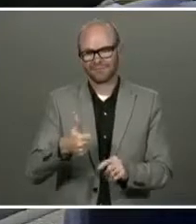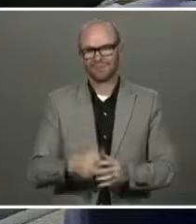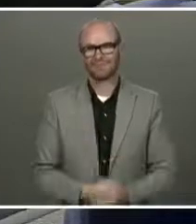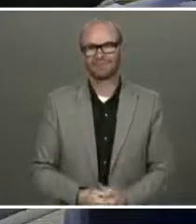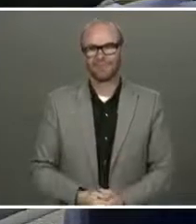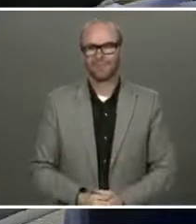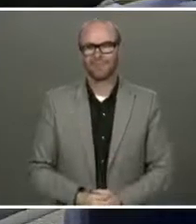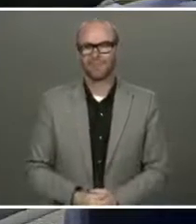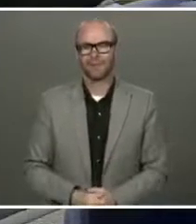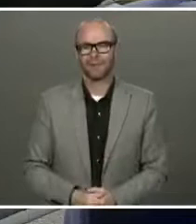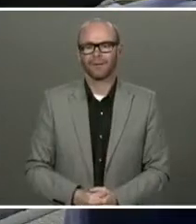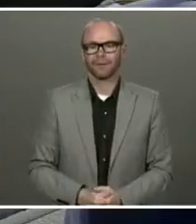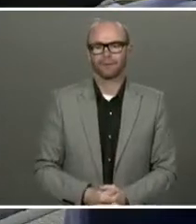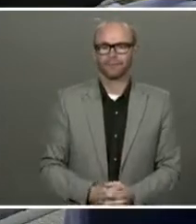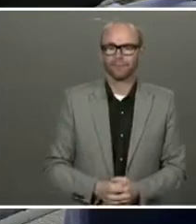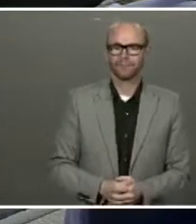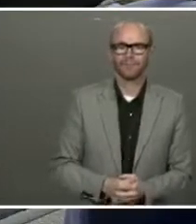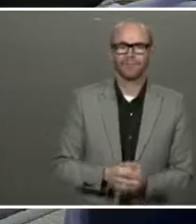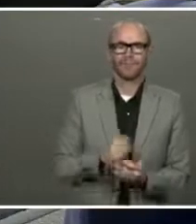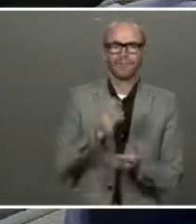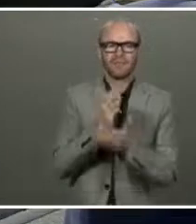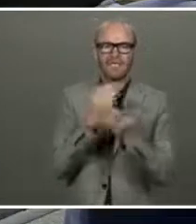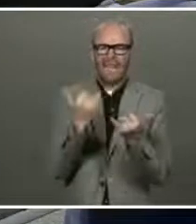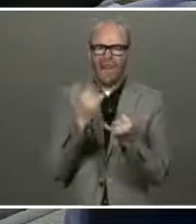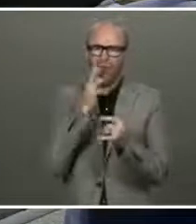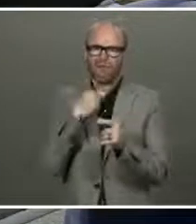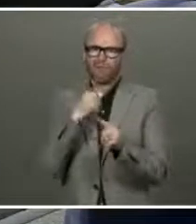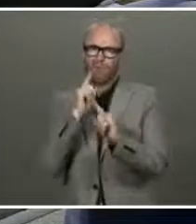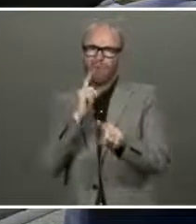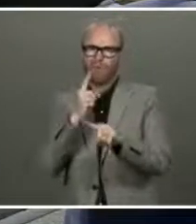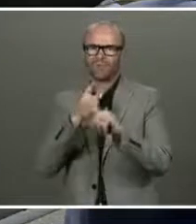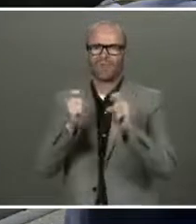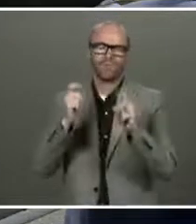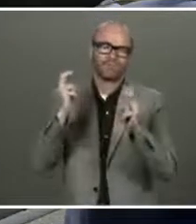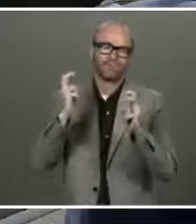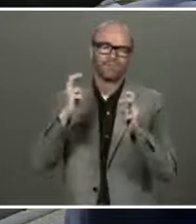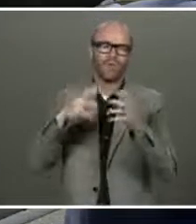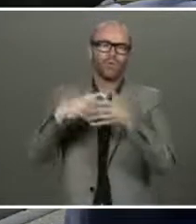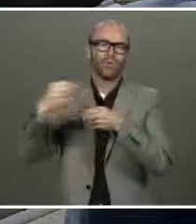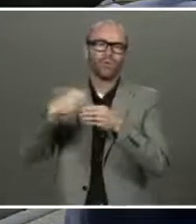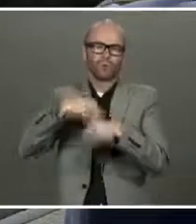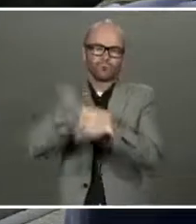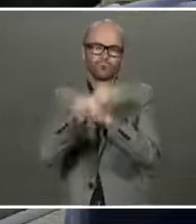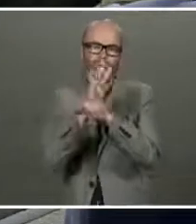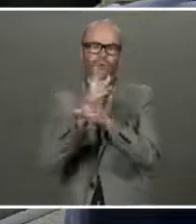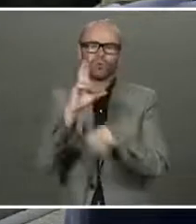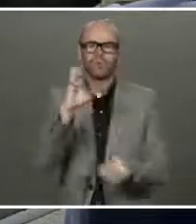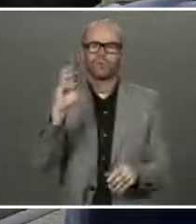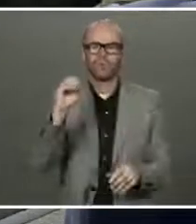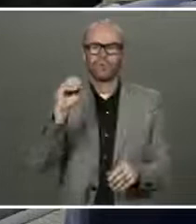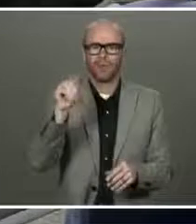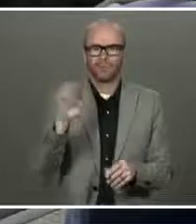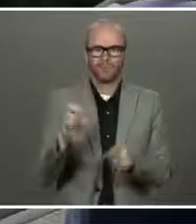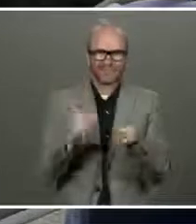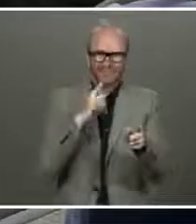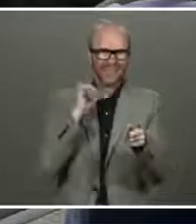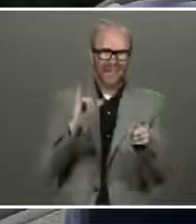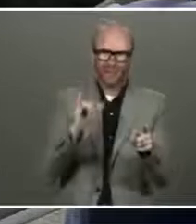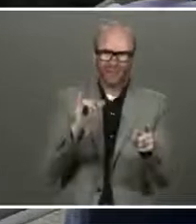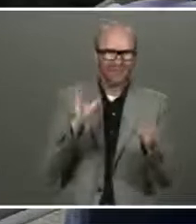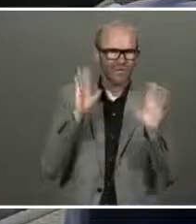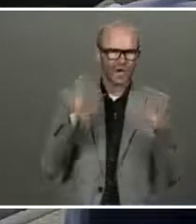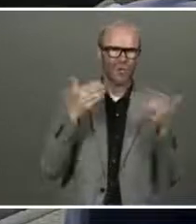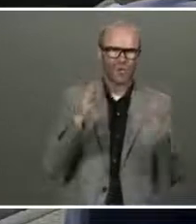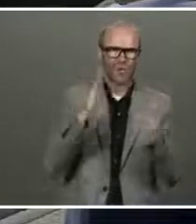Okay, we are going to get to some remote reporters. We want to go with Chris Reed in St. George. Go ahead with your question. By the way, that was a great way to end. We live in a